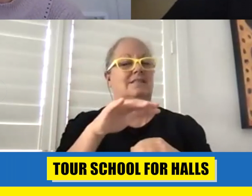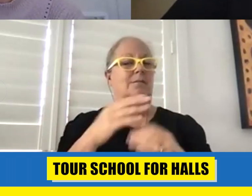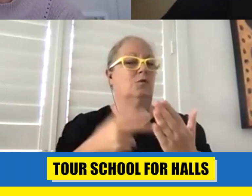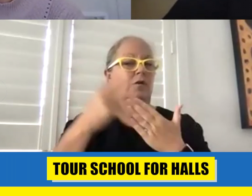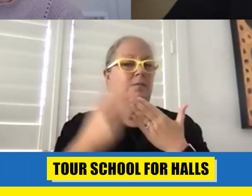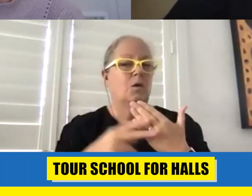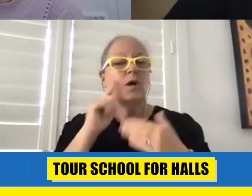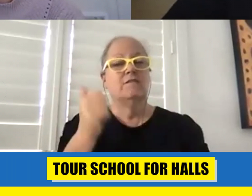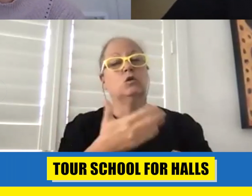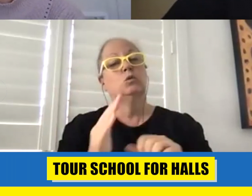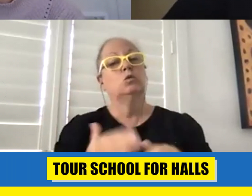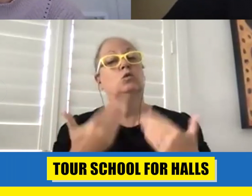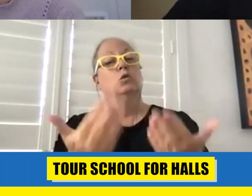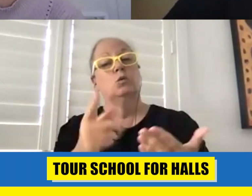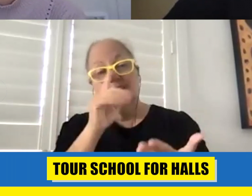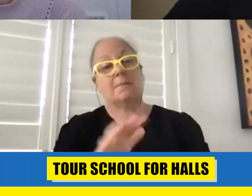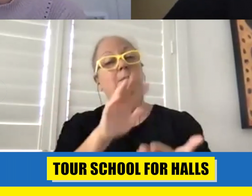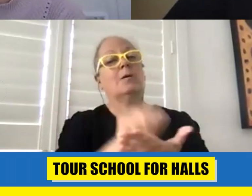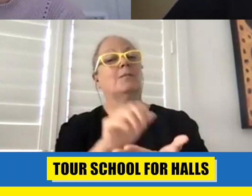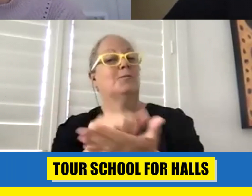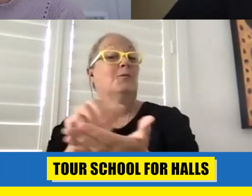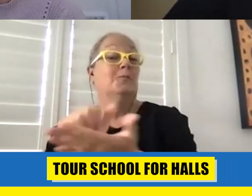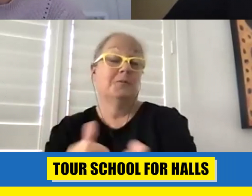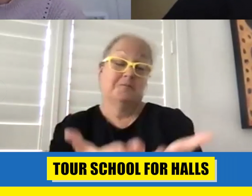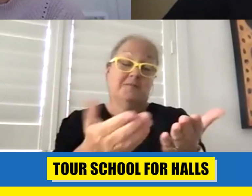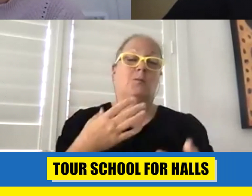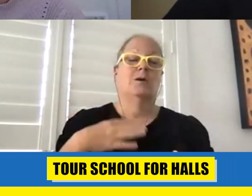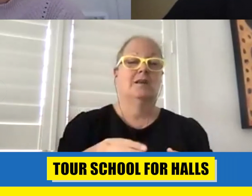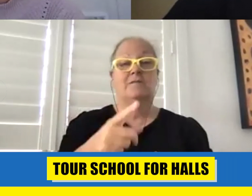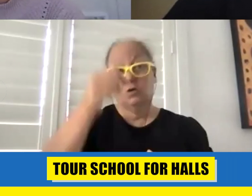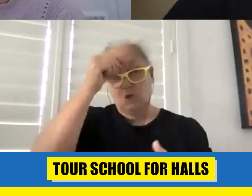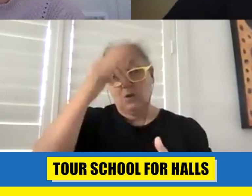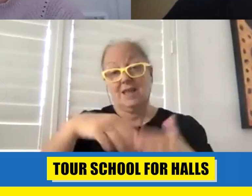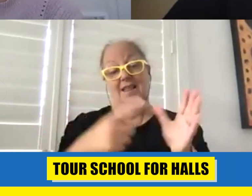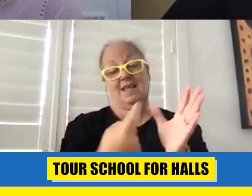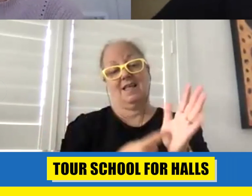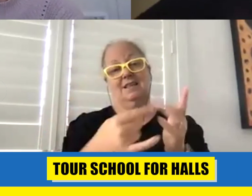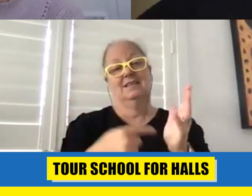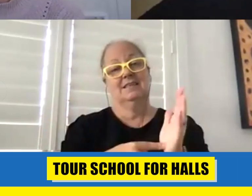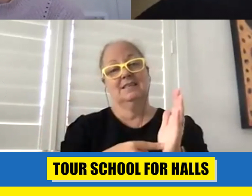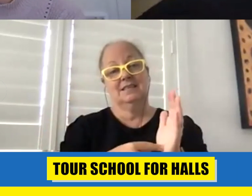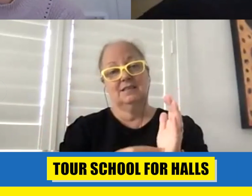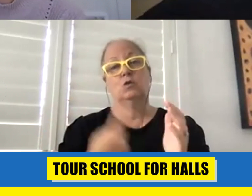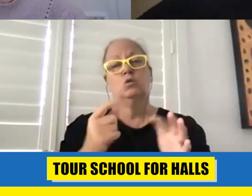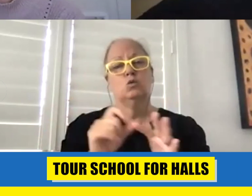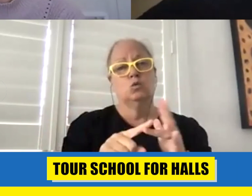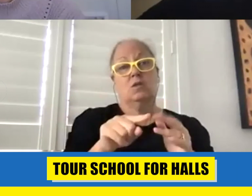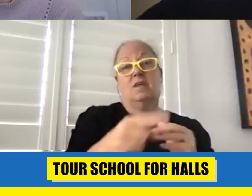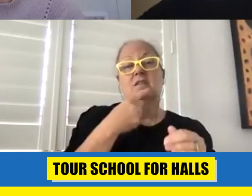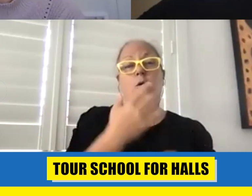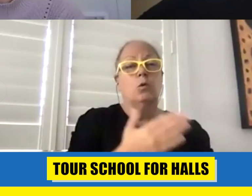new shows on offer that you can book if you like. And if you know any artists that are making this sort of work that you think would